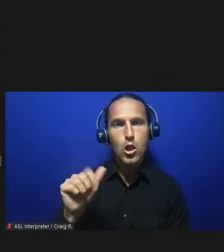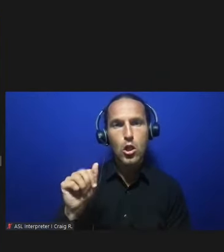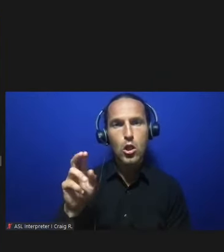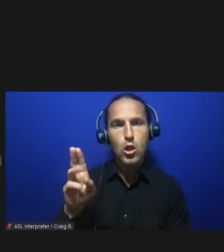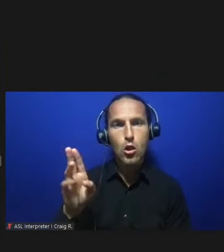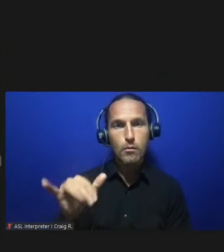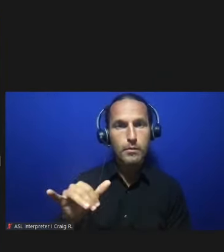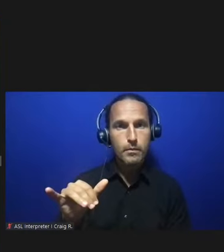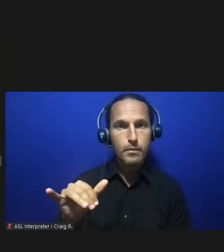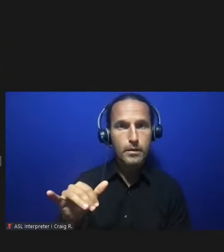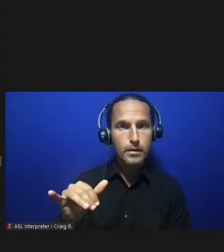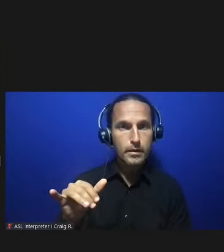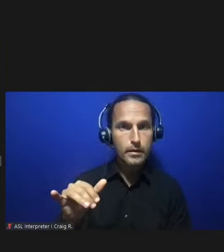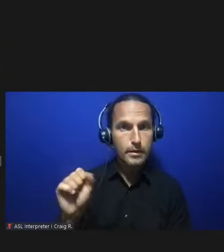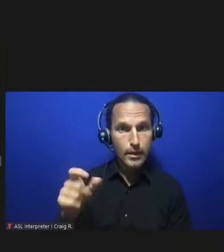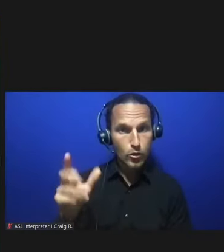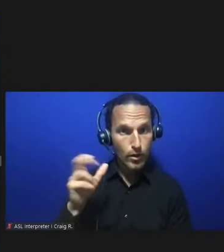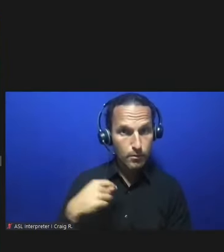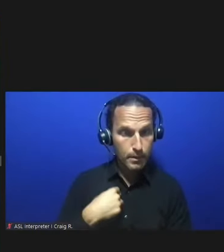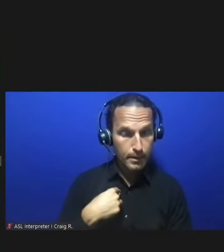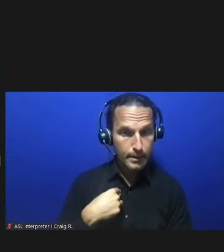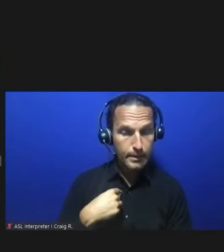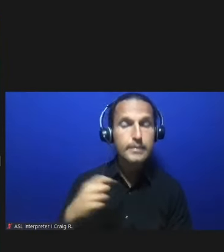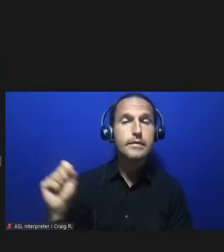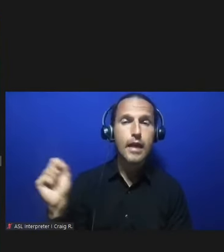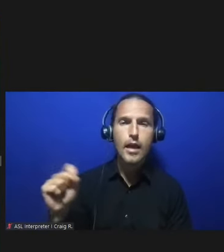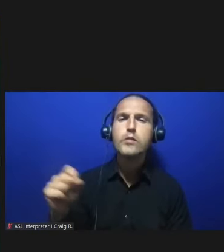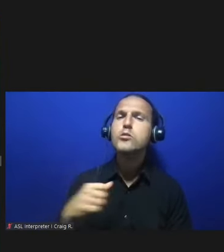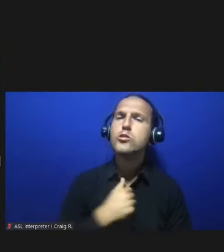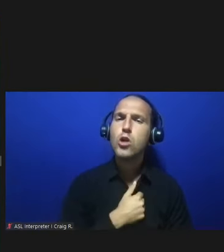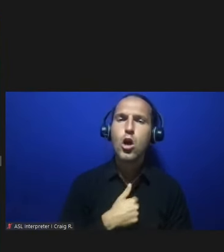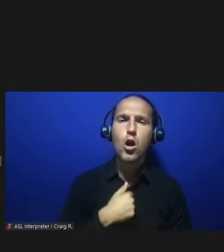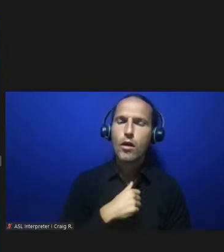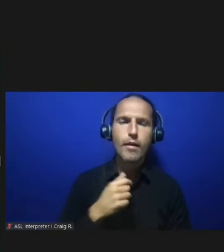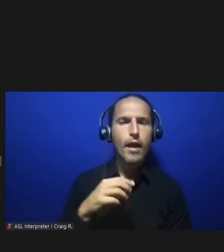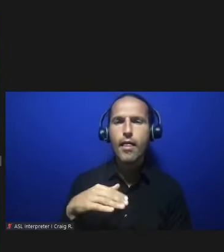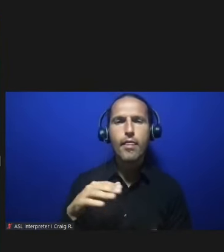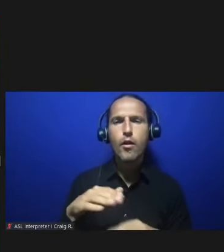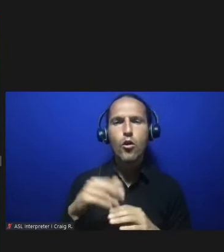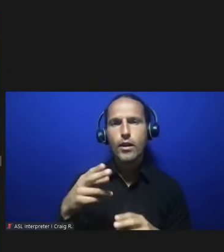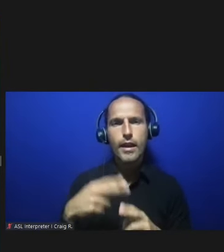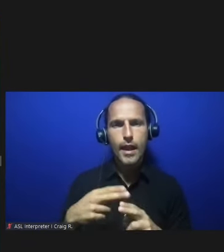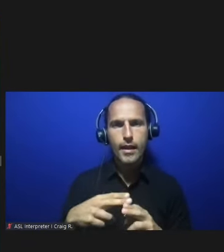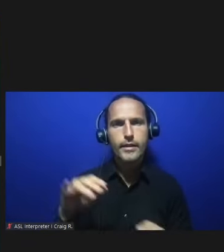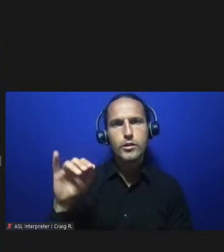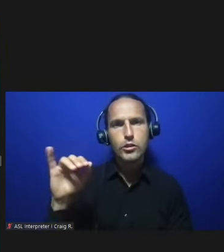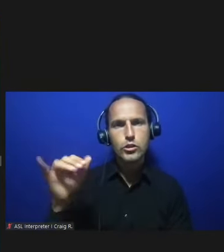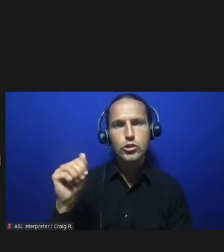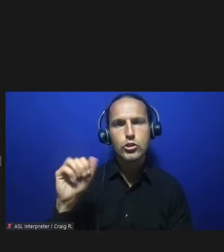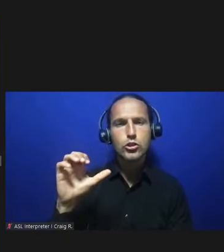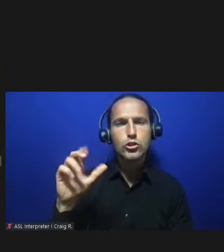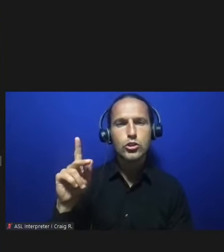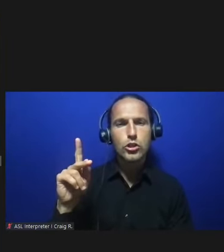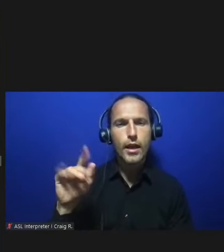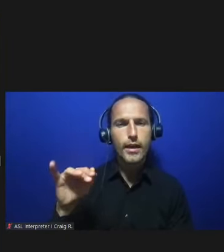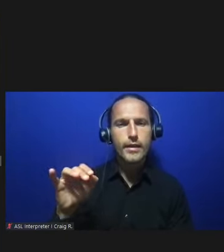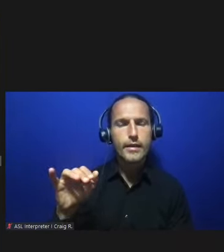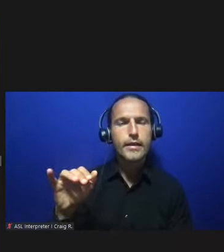Hello, can you hear me? Yes, I'm sorry, I failed to call your name. The next speaker is Jackie Lin. All